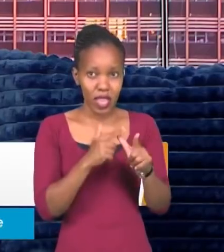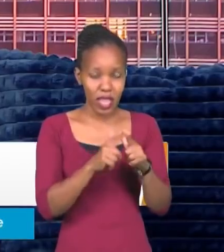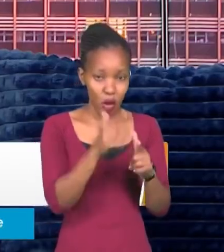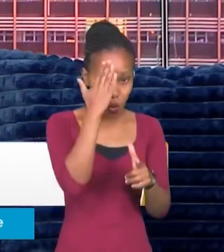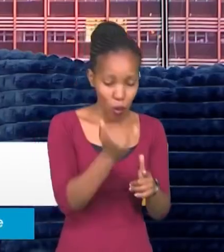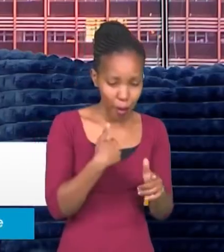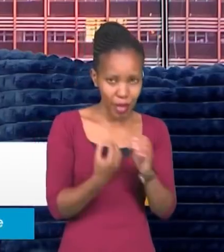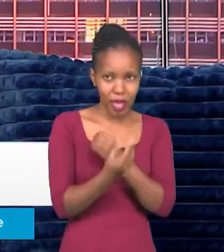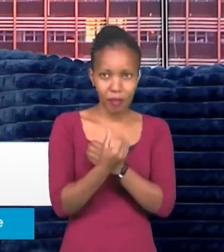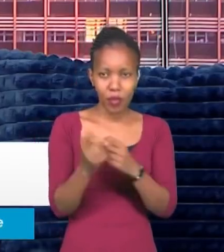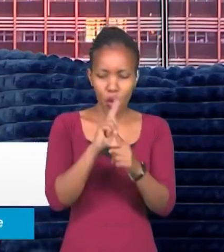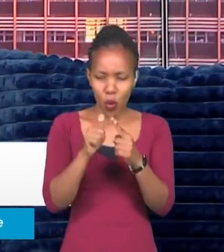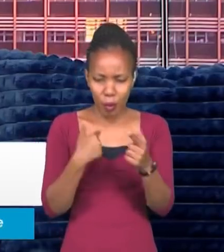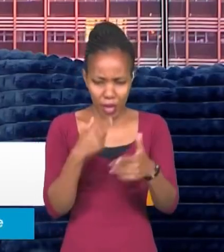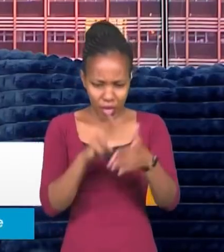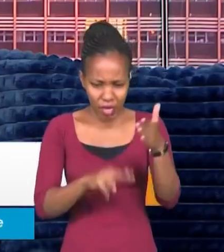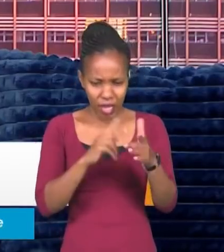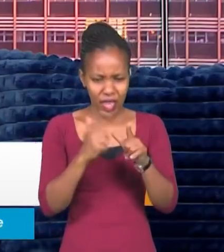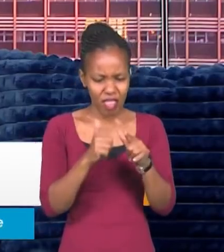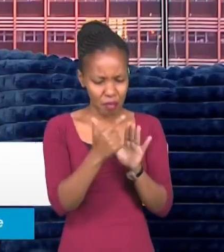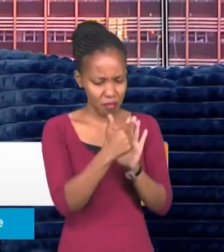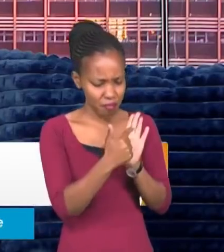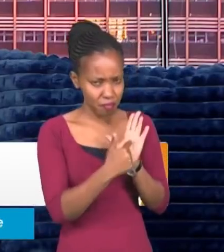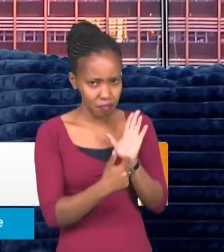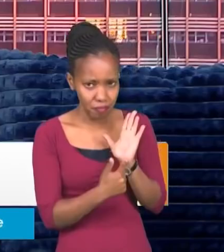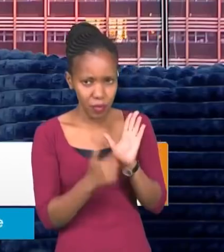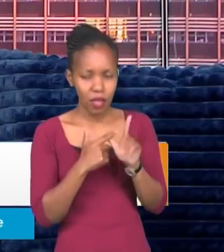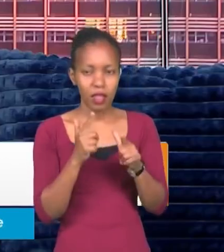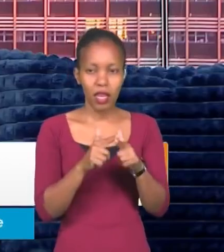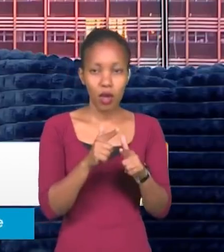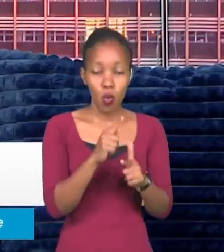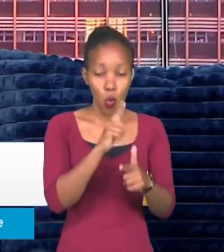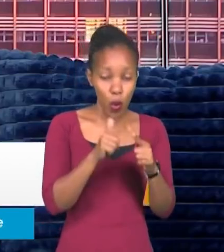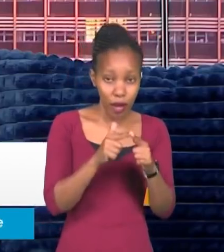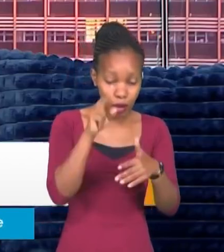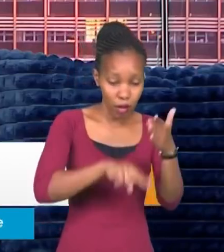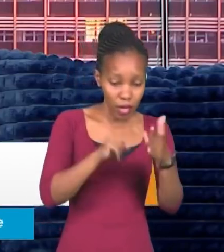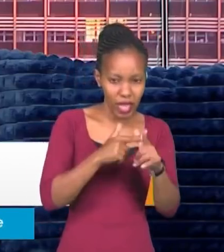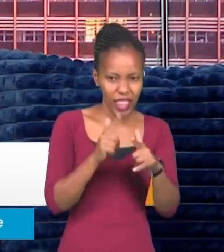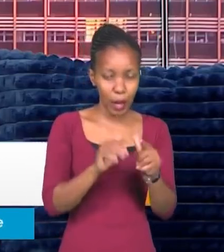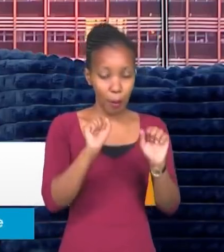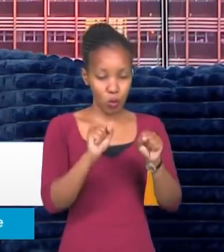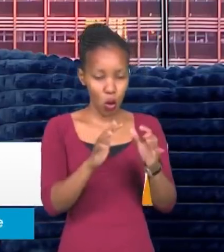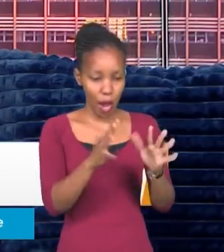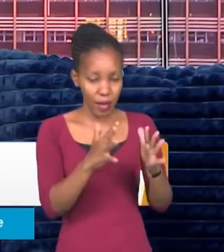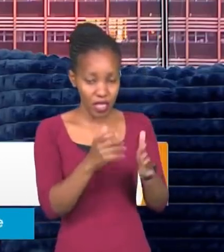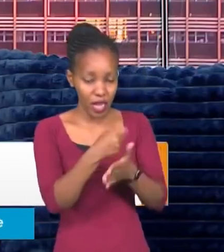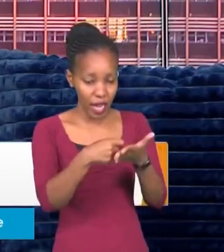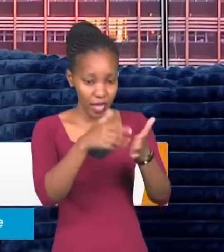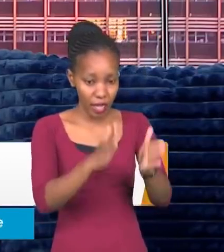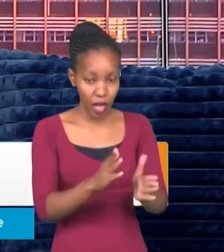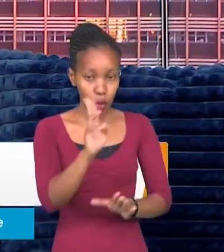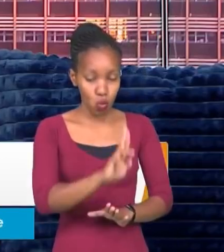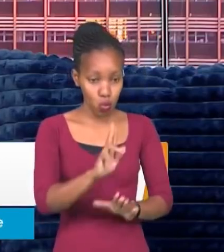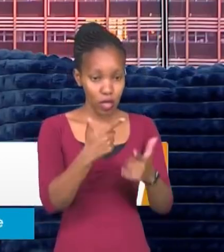told you, when I'm reading, I'm highlighting. Uh-huh. Yeah, because as you read, you'll be able to appreciate an author's use of language.